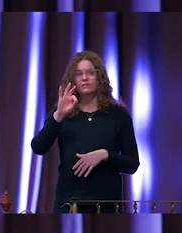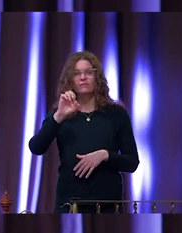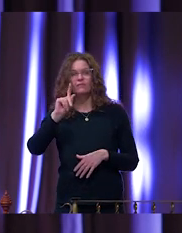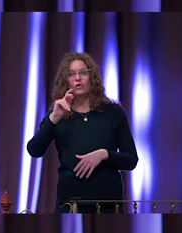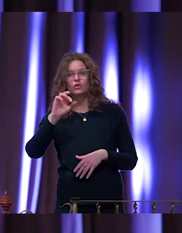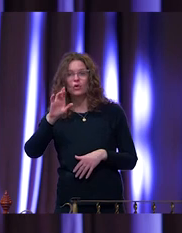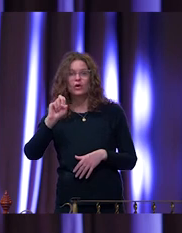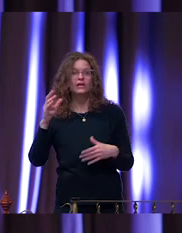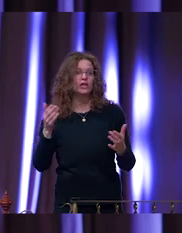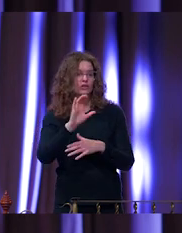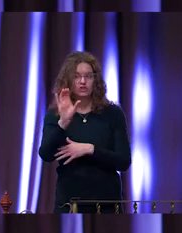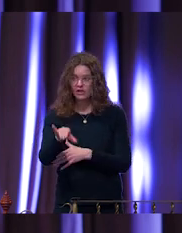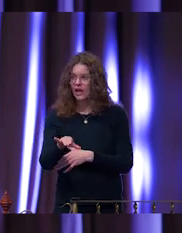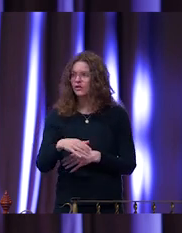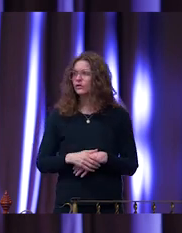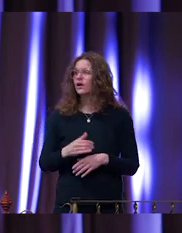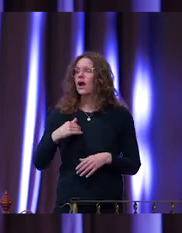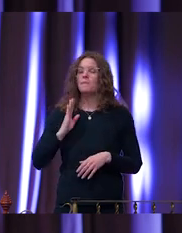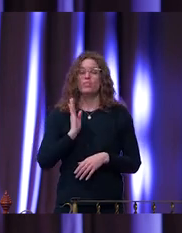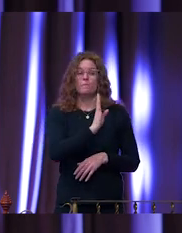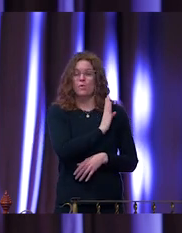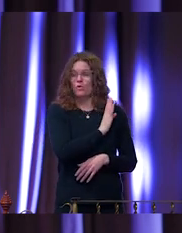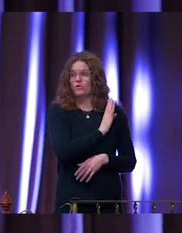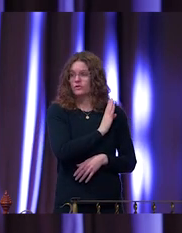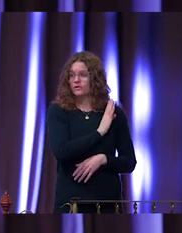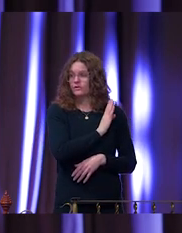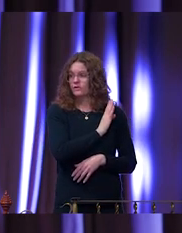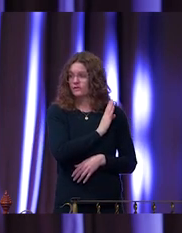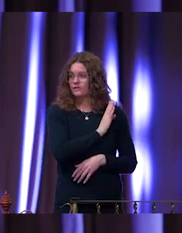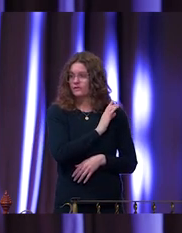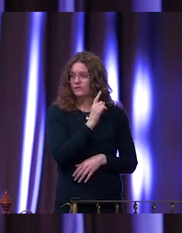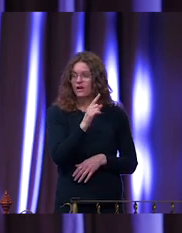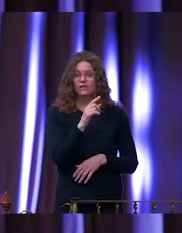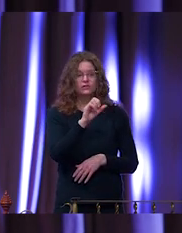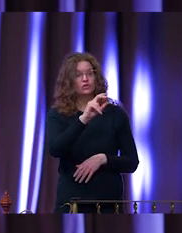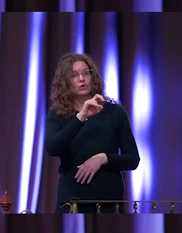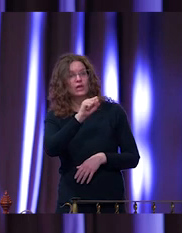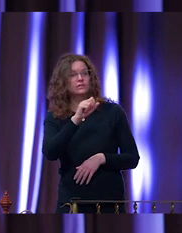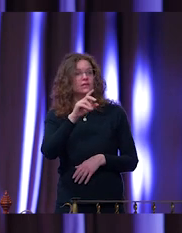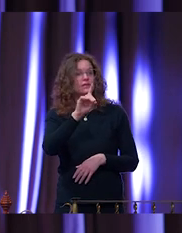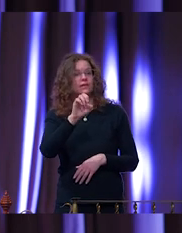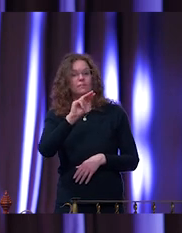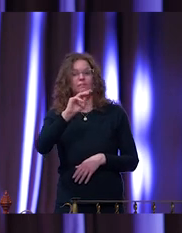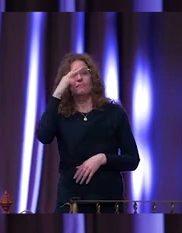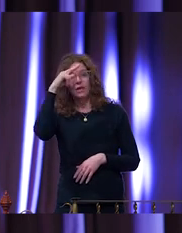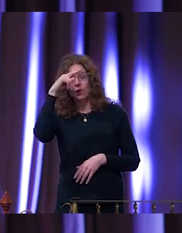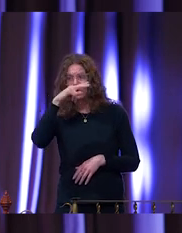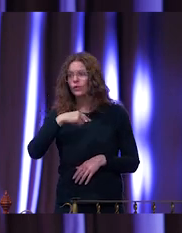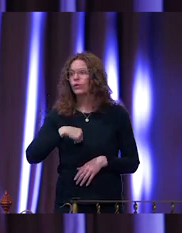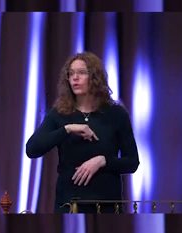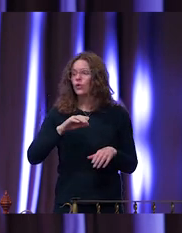Chicago, and I am on the board of Sones de Mexico Ensemble. We perform